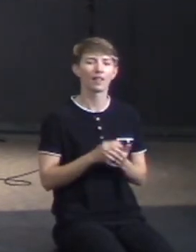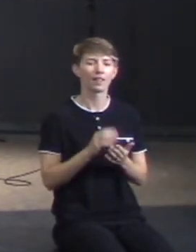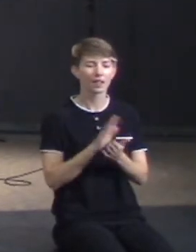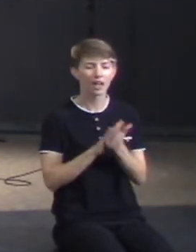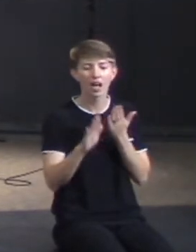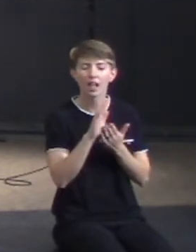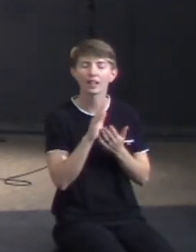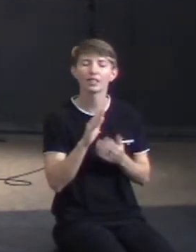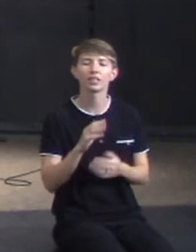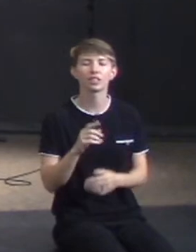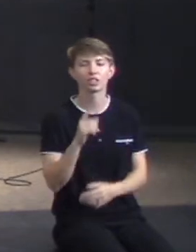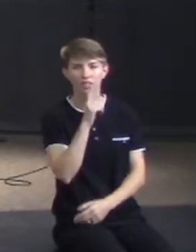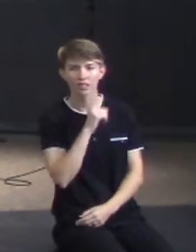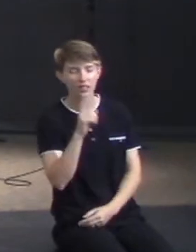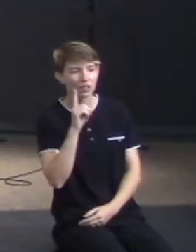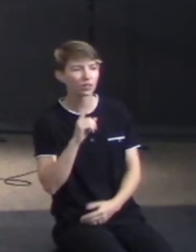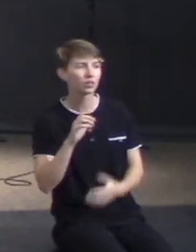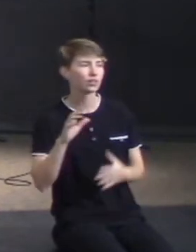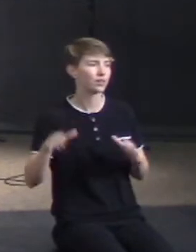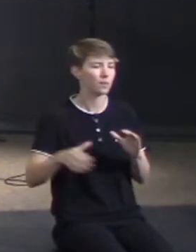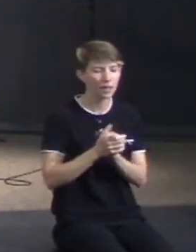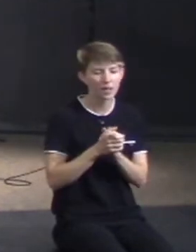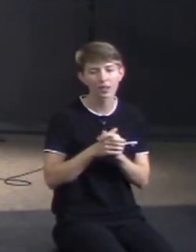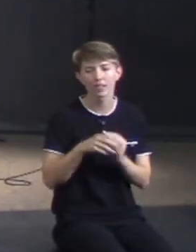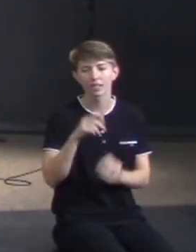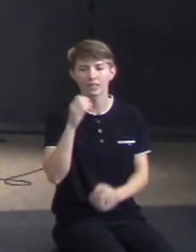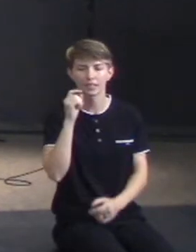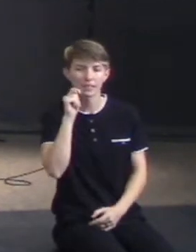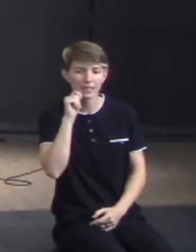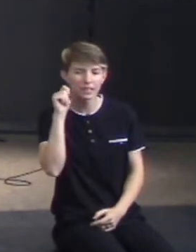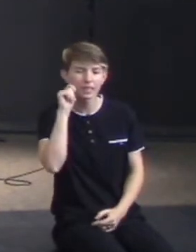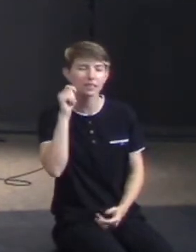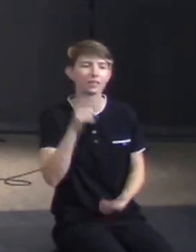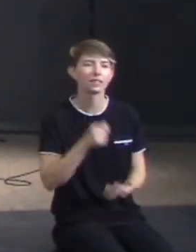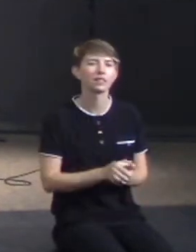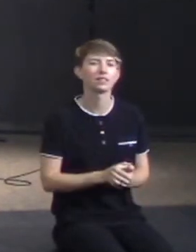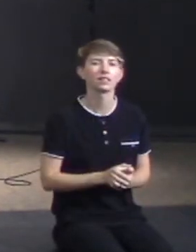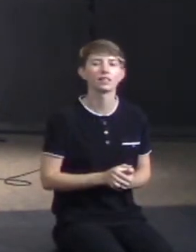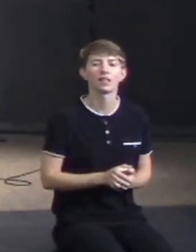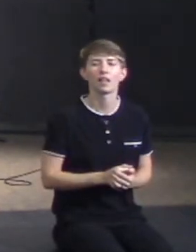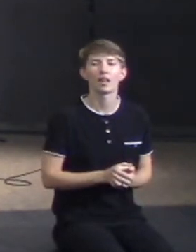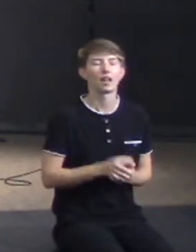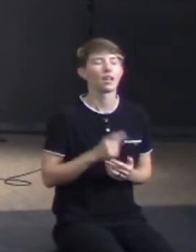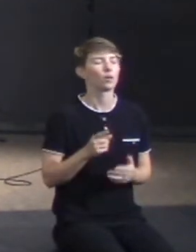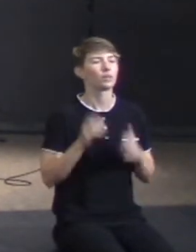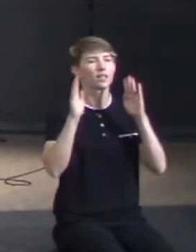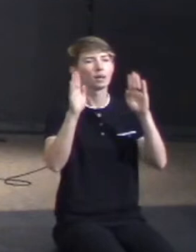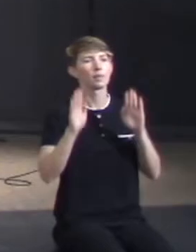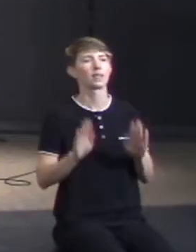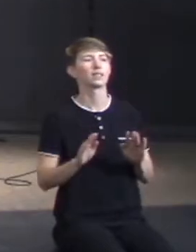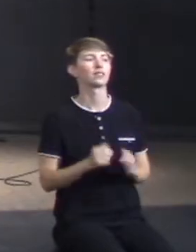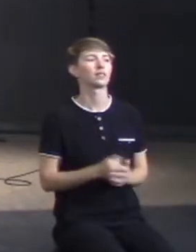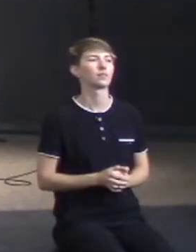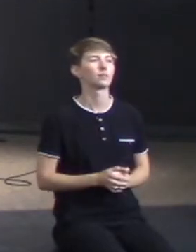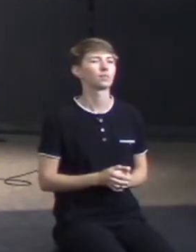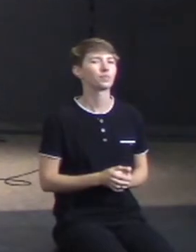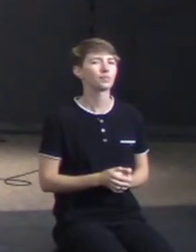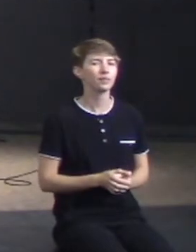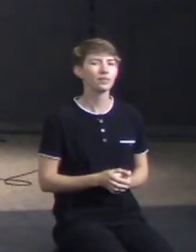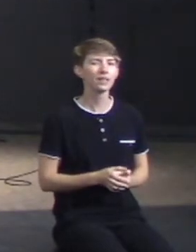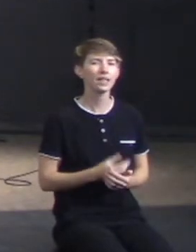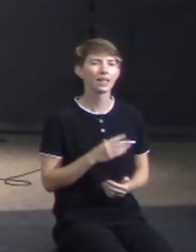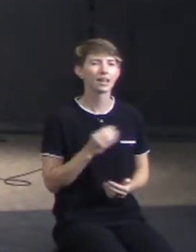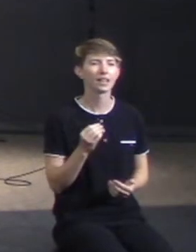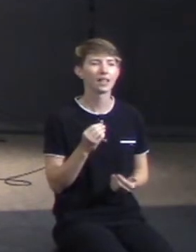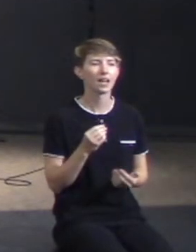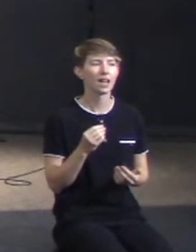singles were there. The marrieds and the teens were there. And it was amazing. You know, and